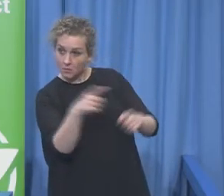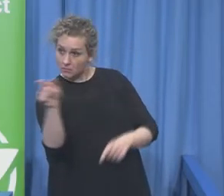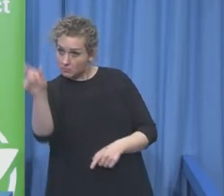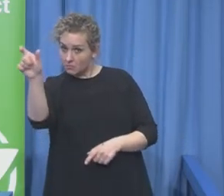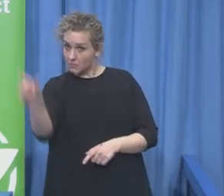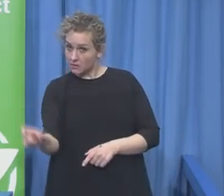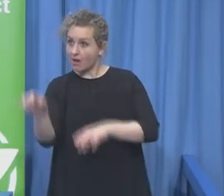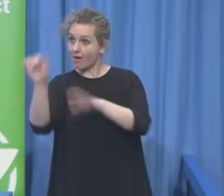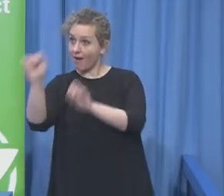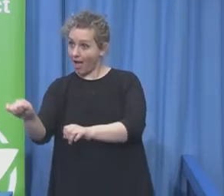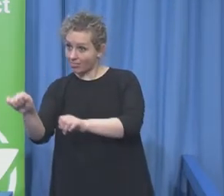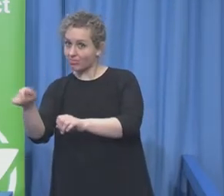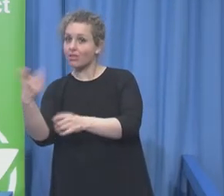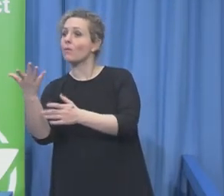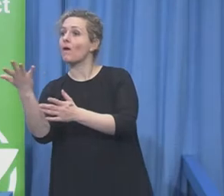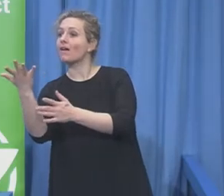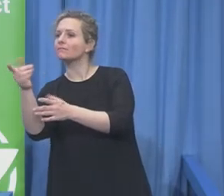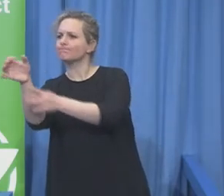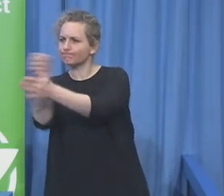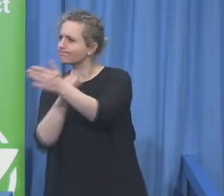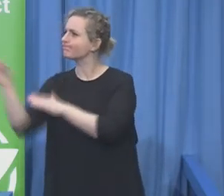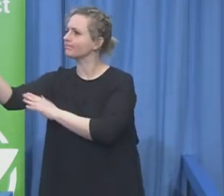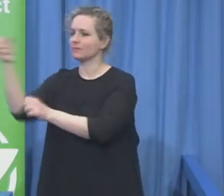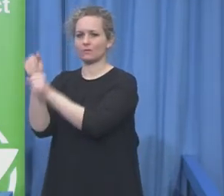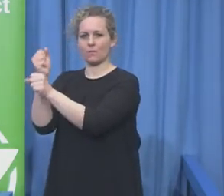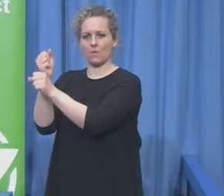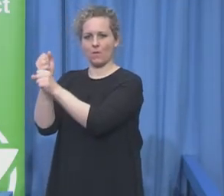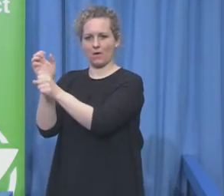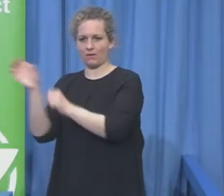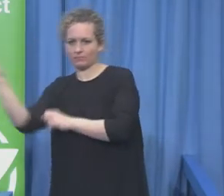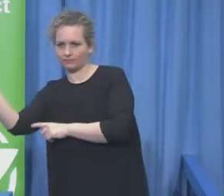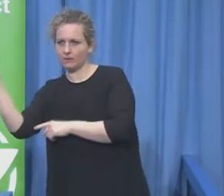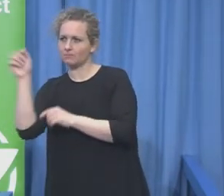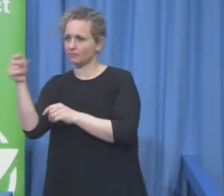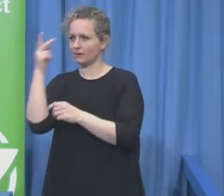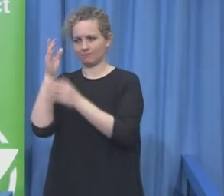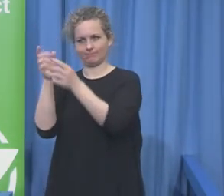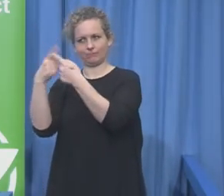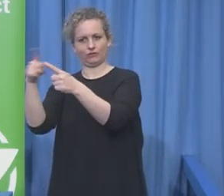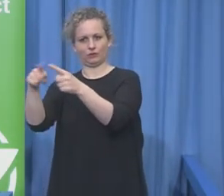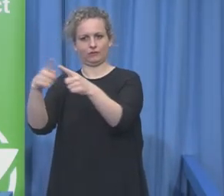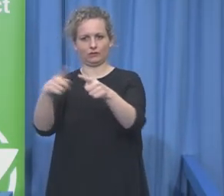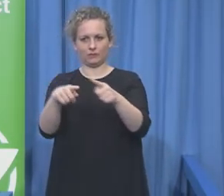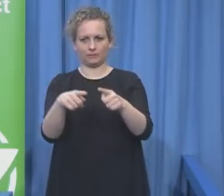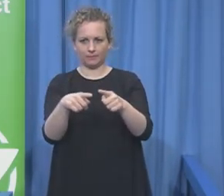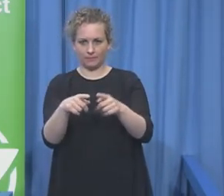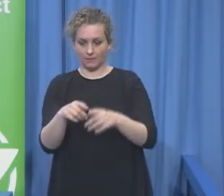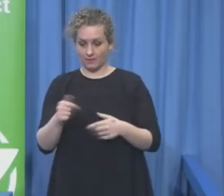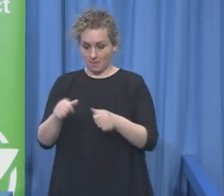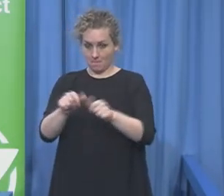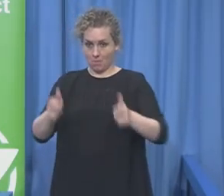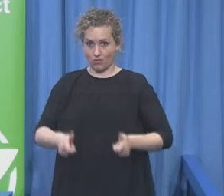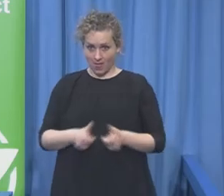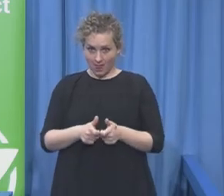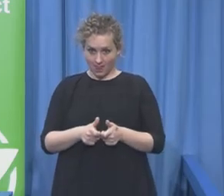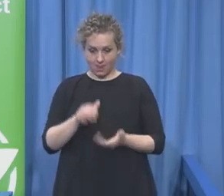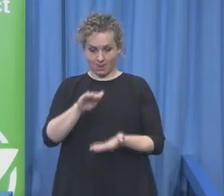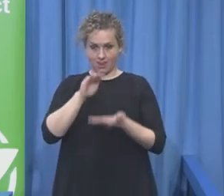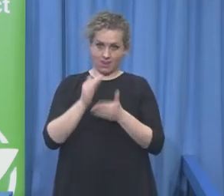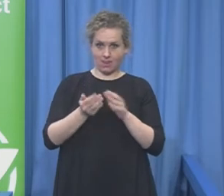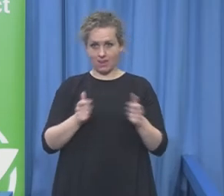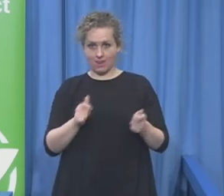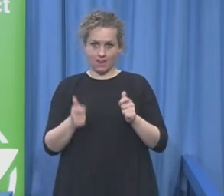cannot be stick to one model and you think that it can be copy-pasted. Like how when we started, when we tried to replicate the model from